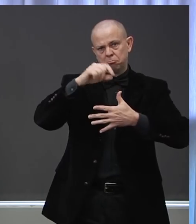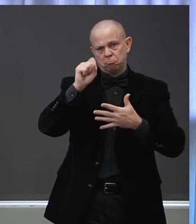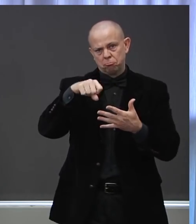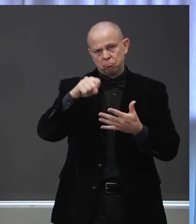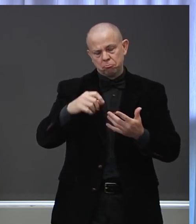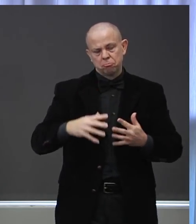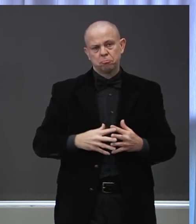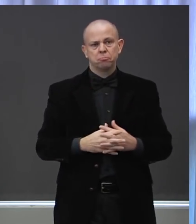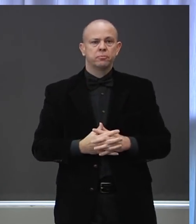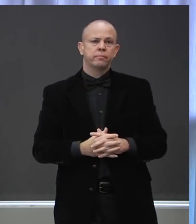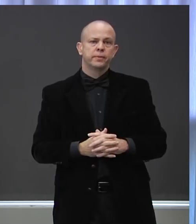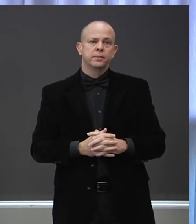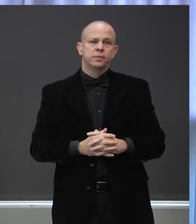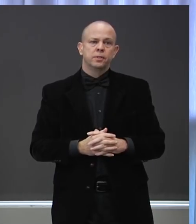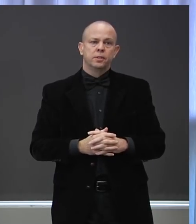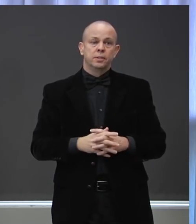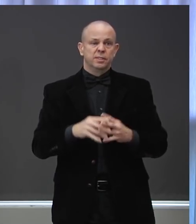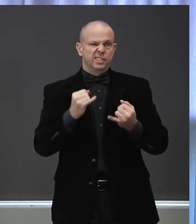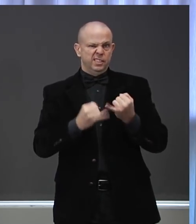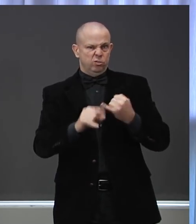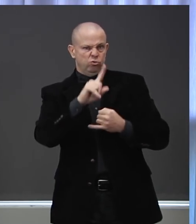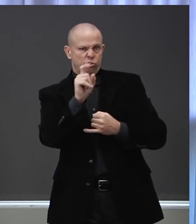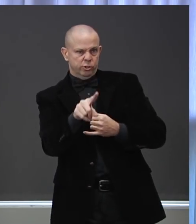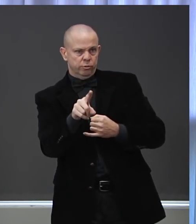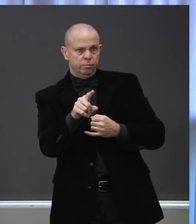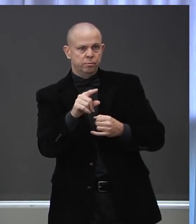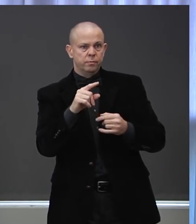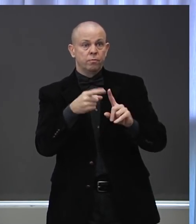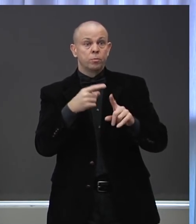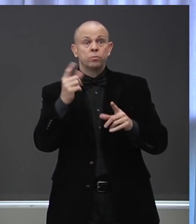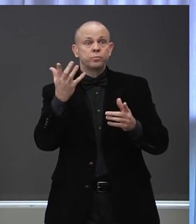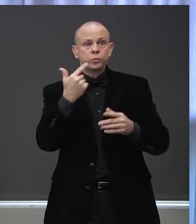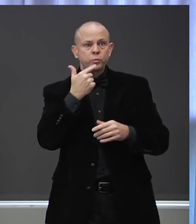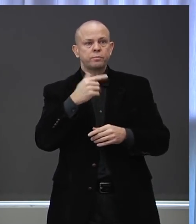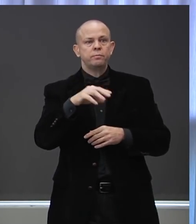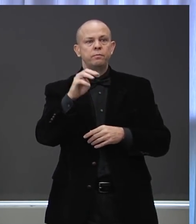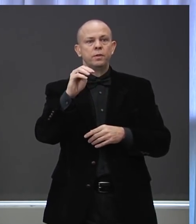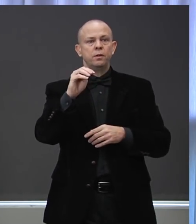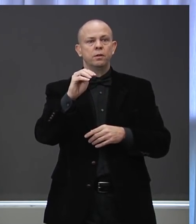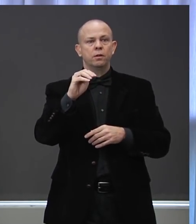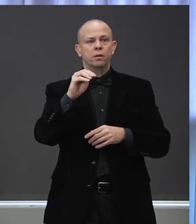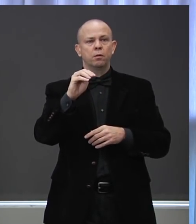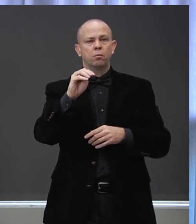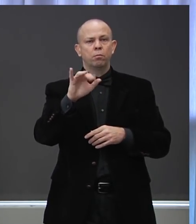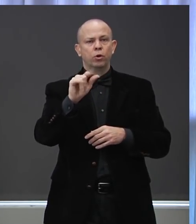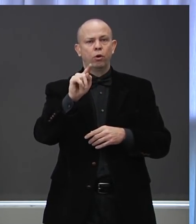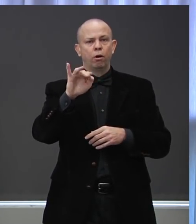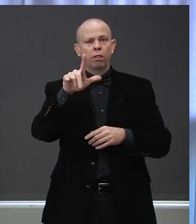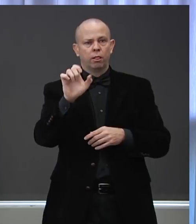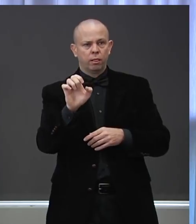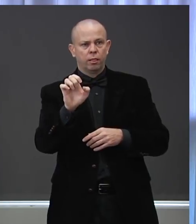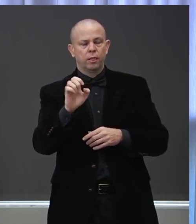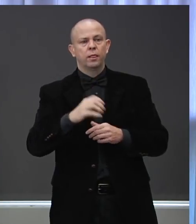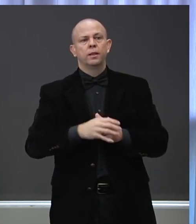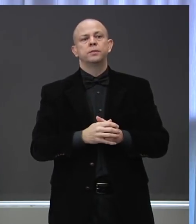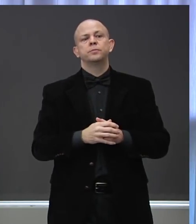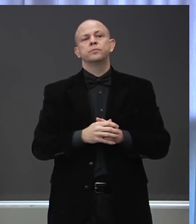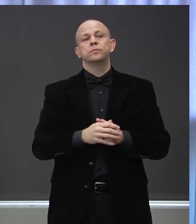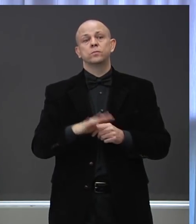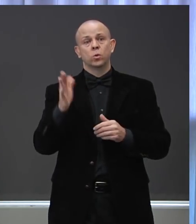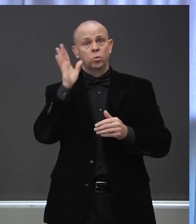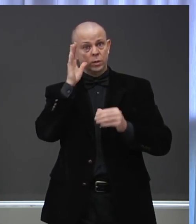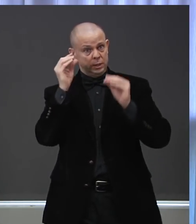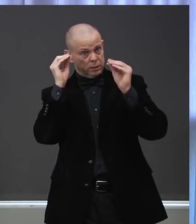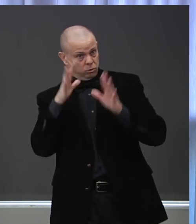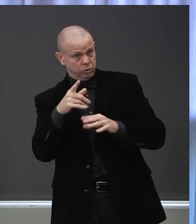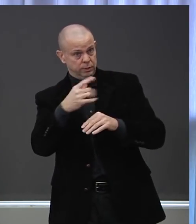All right, and our last question comes from Myrtle, and it says, will teachers and staff be provided with PPE? So